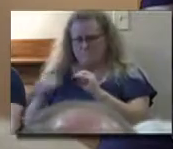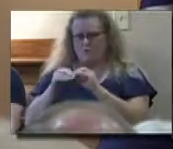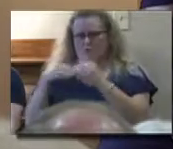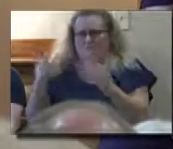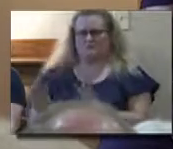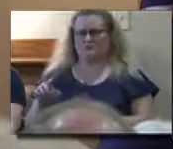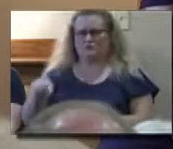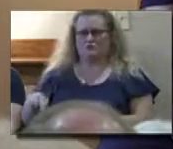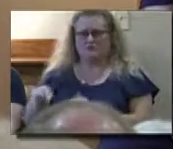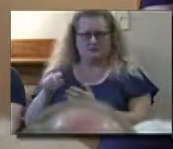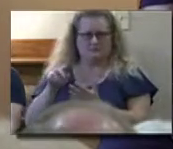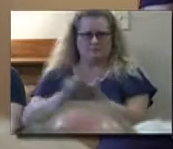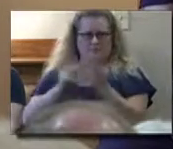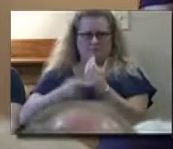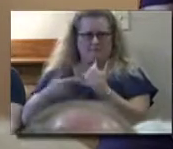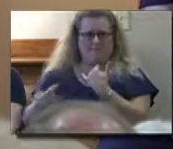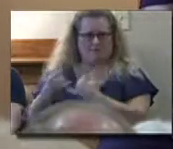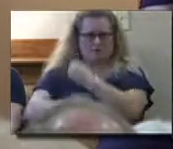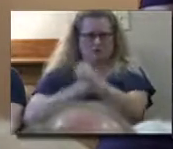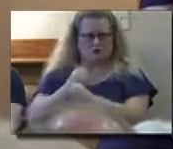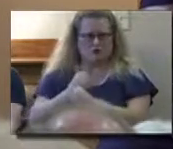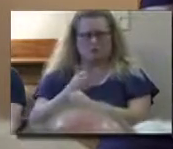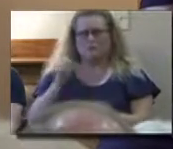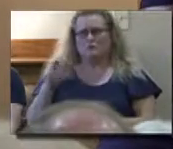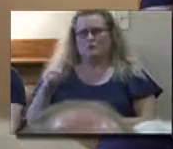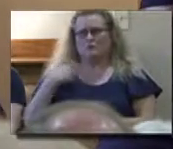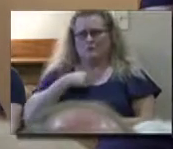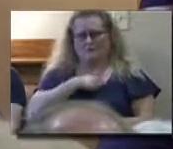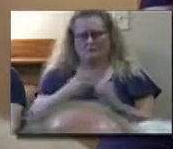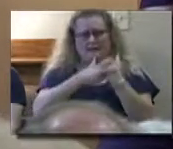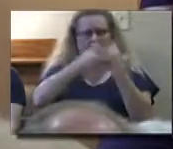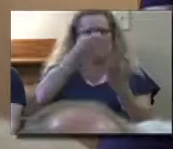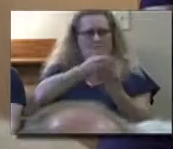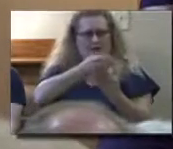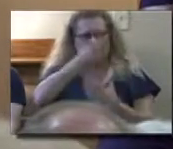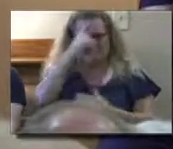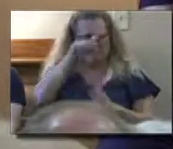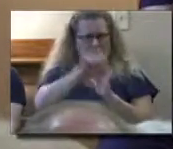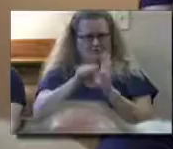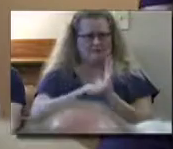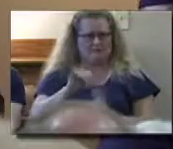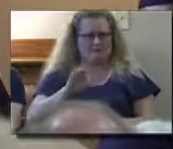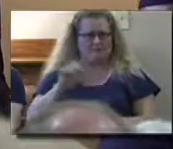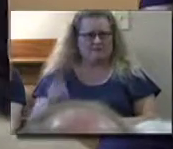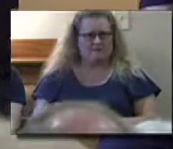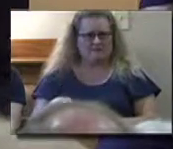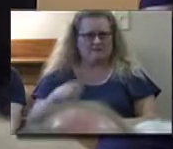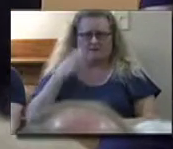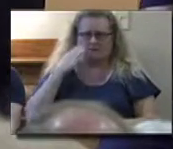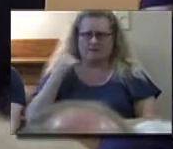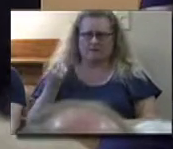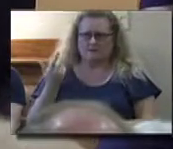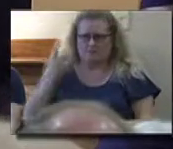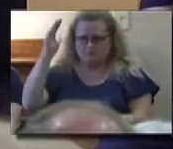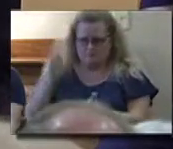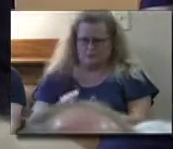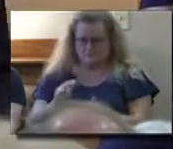program. BTL saves money for the state of Texas because it reduces